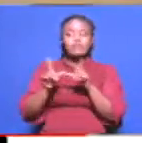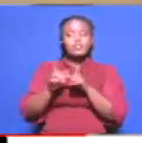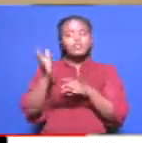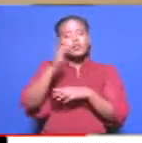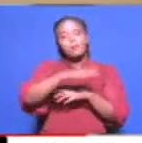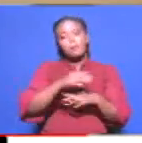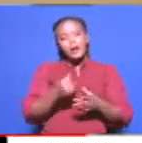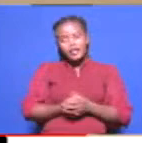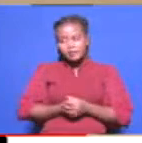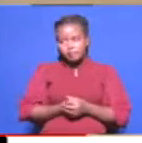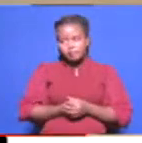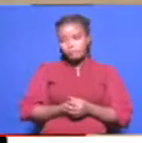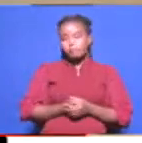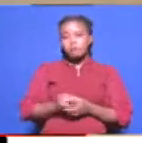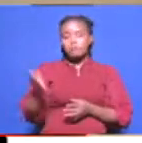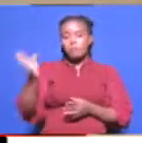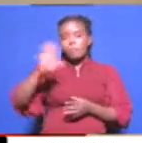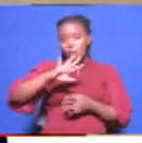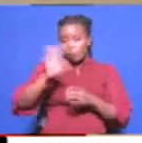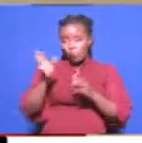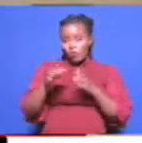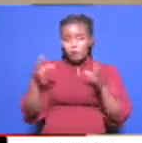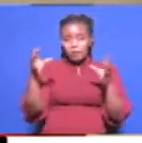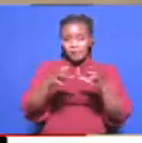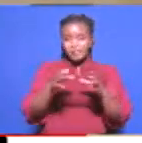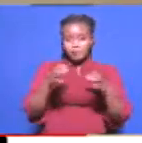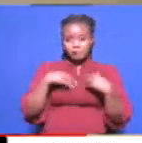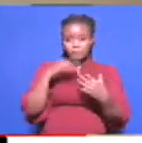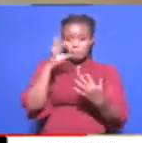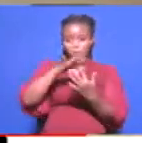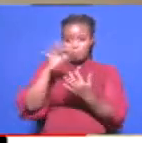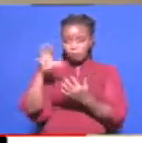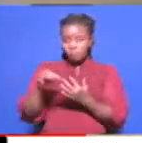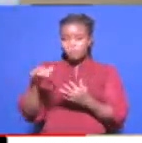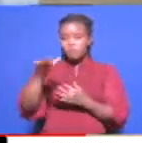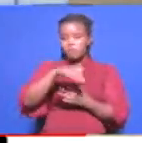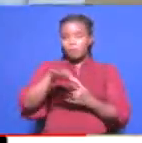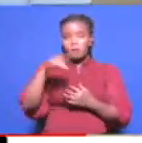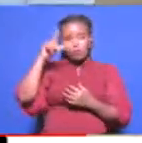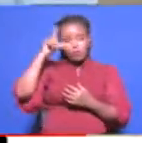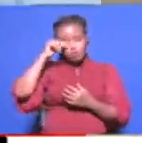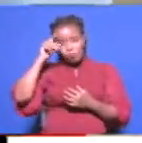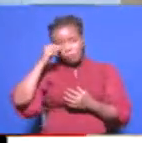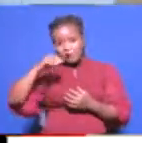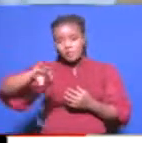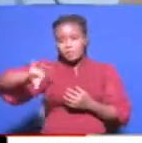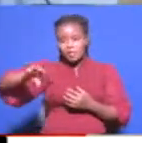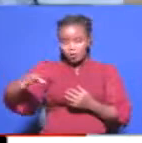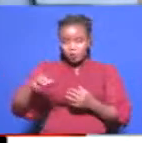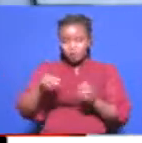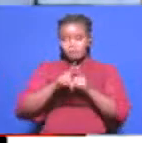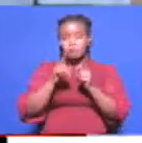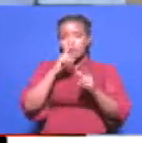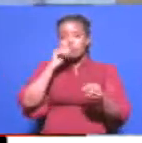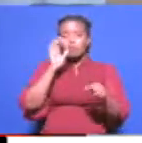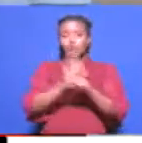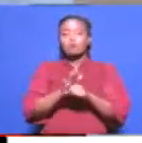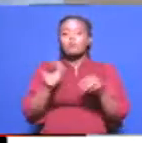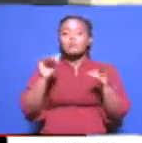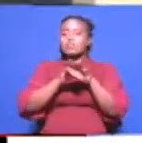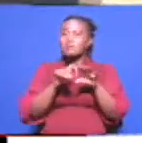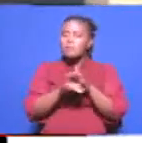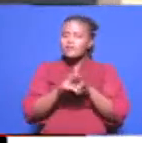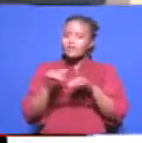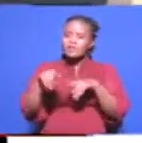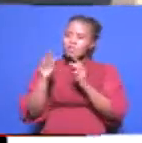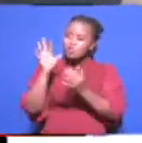Wiper Party has conducted its ward nominations in some areas of Mombasa County, whilst promising its members the exercises will be free and